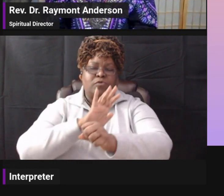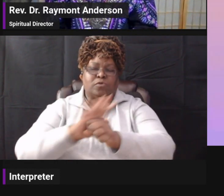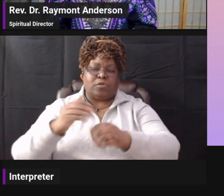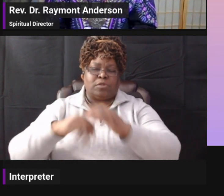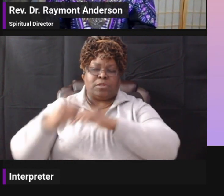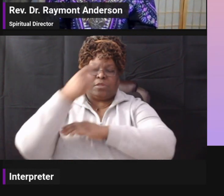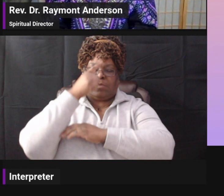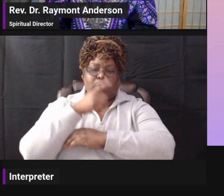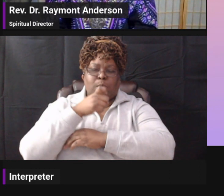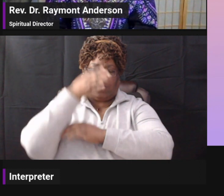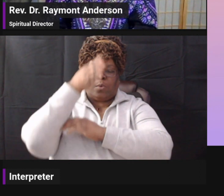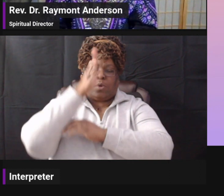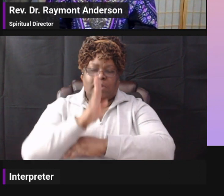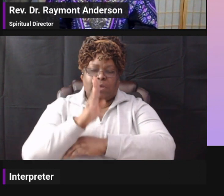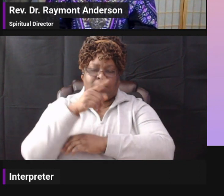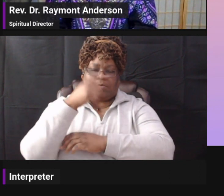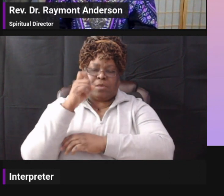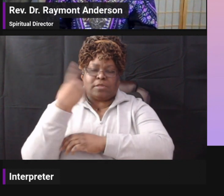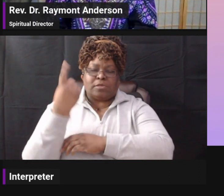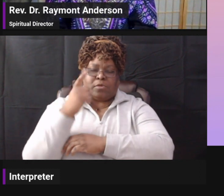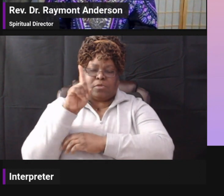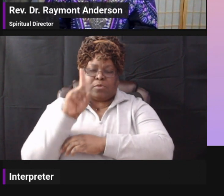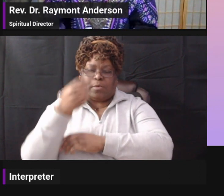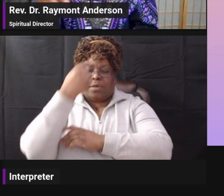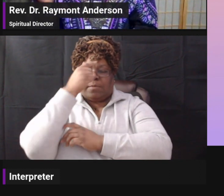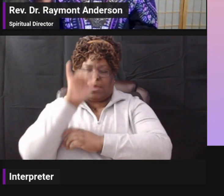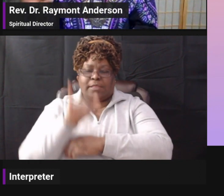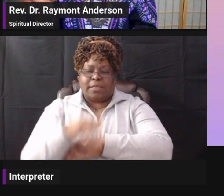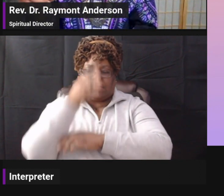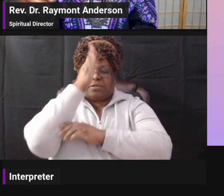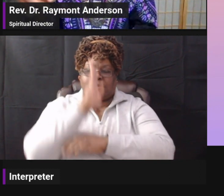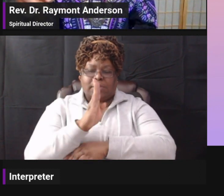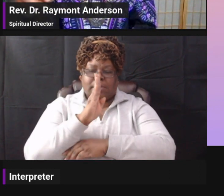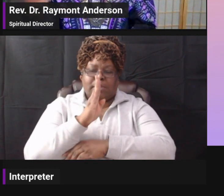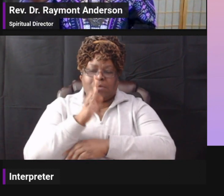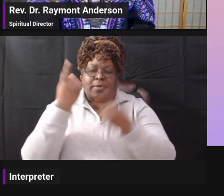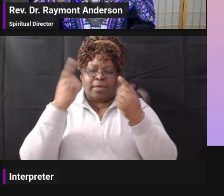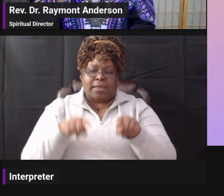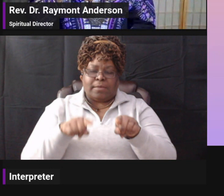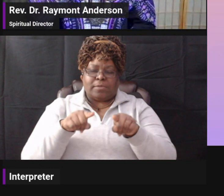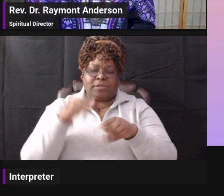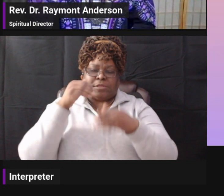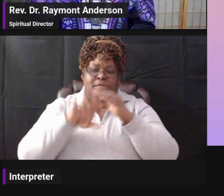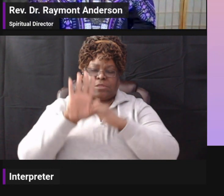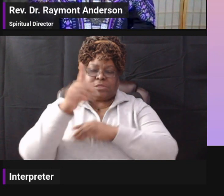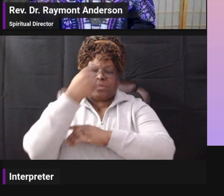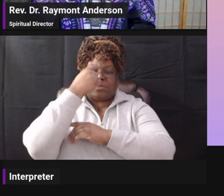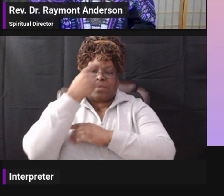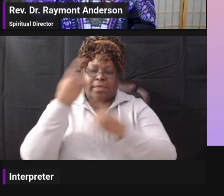God. And because there is only one mind, and that mind is God, what exists there exists here. What